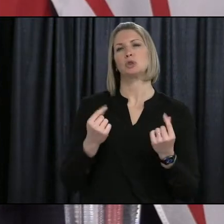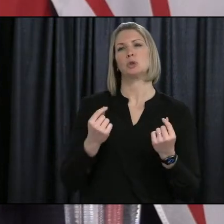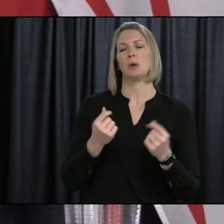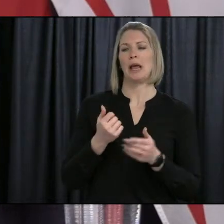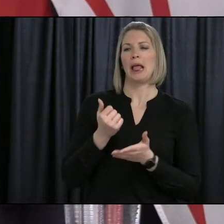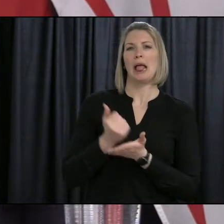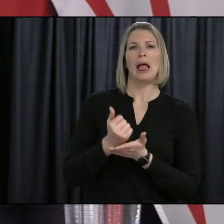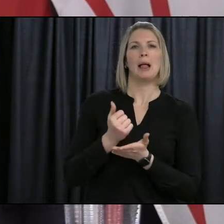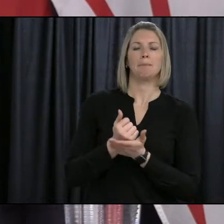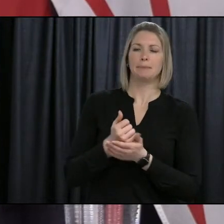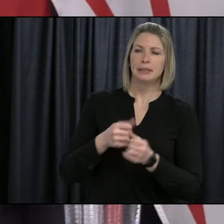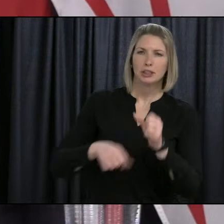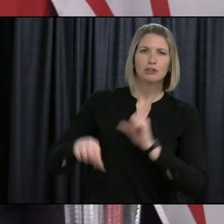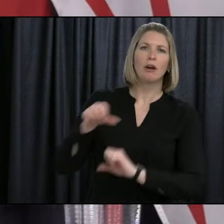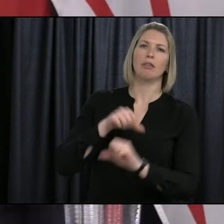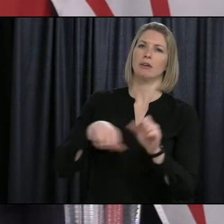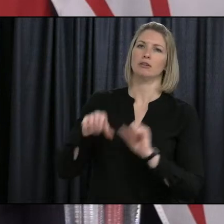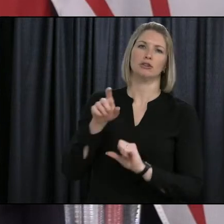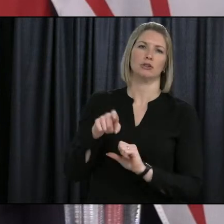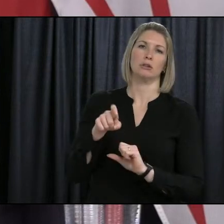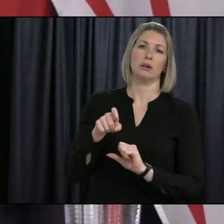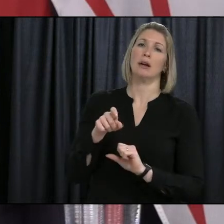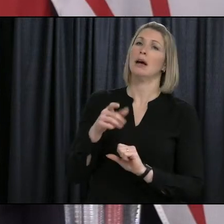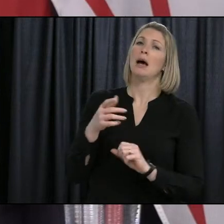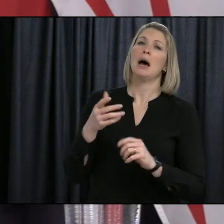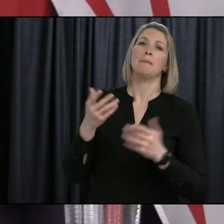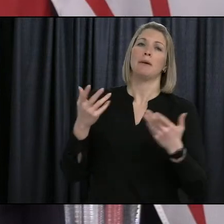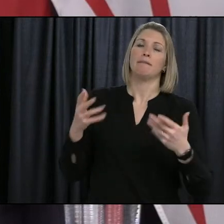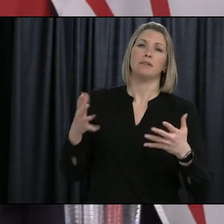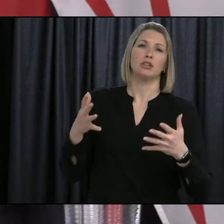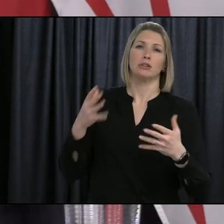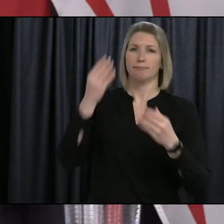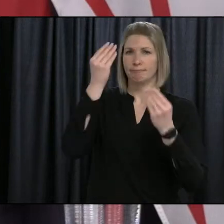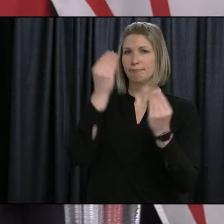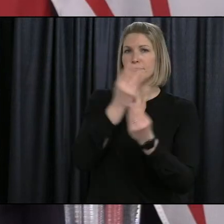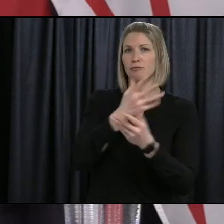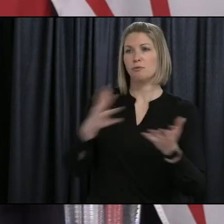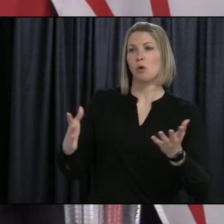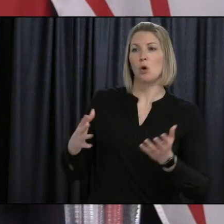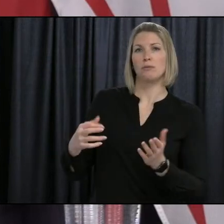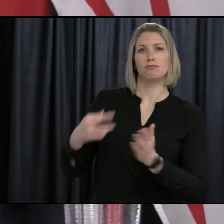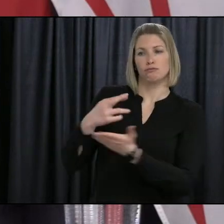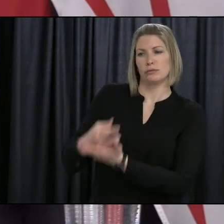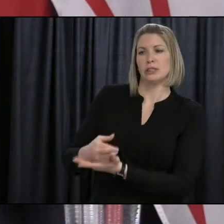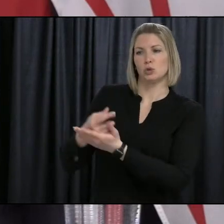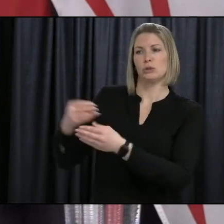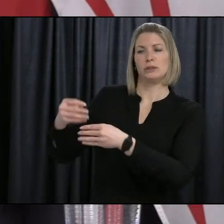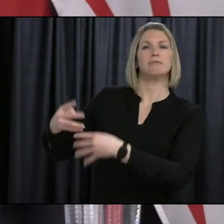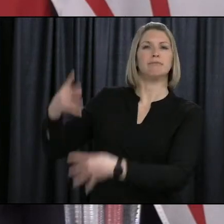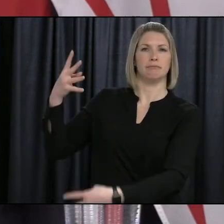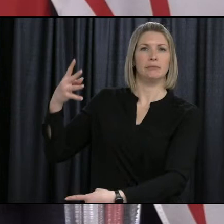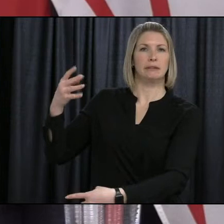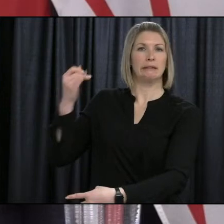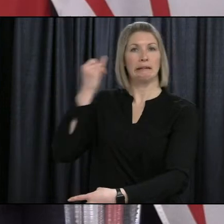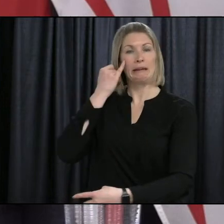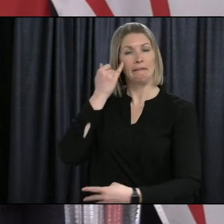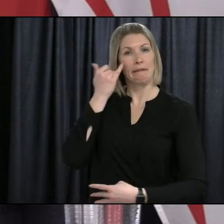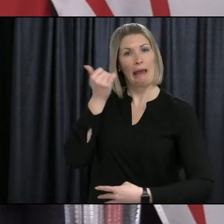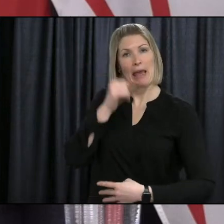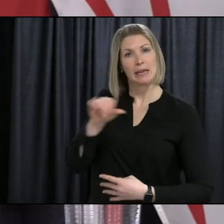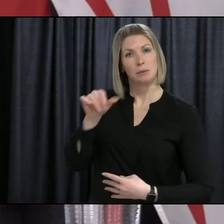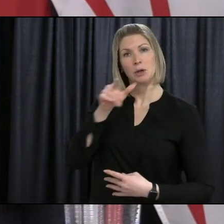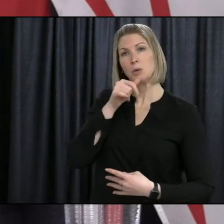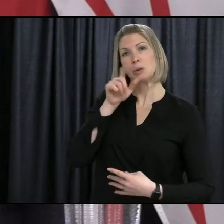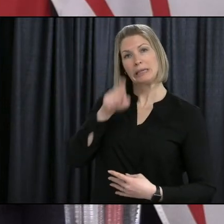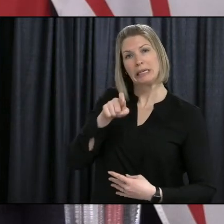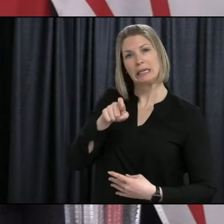But there are supports out there for people who need them, and we encourage anyone who needs help to reach